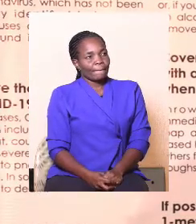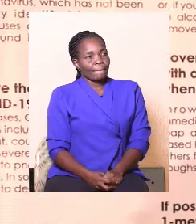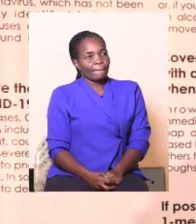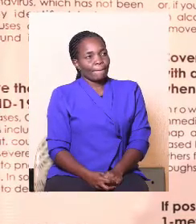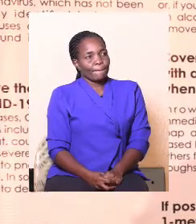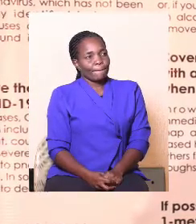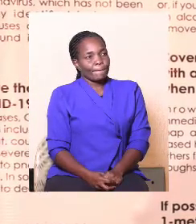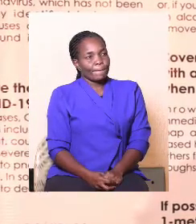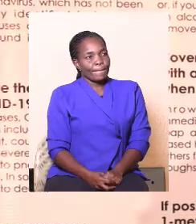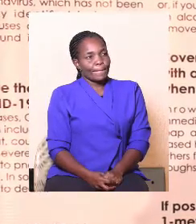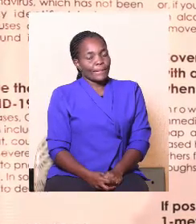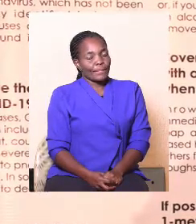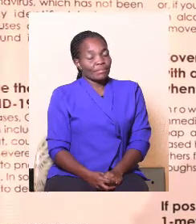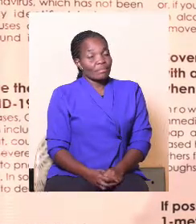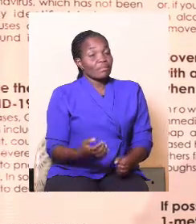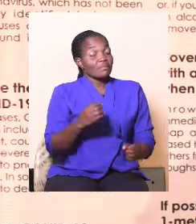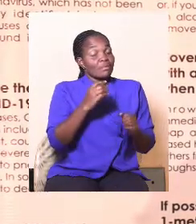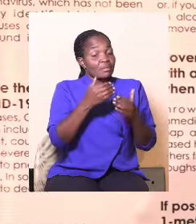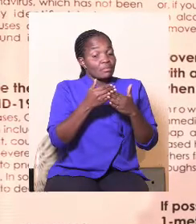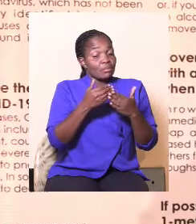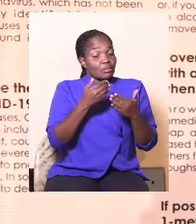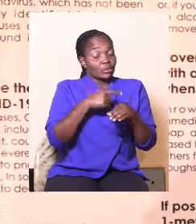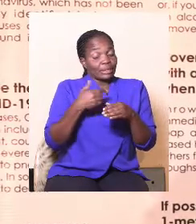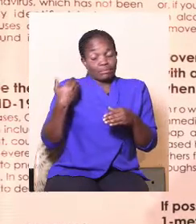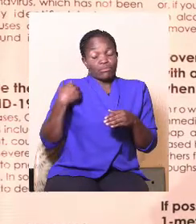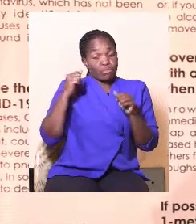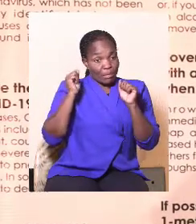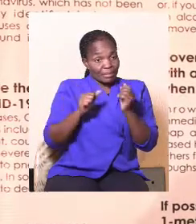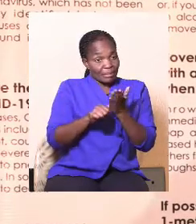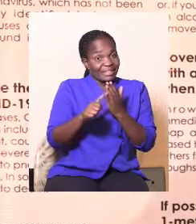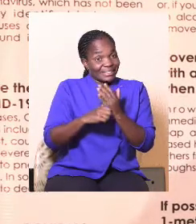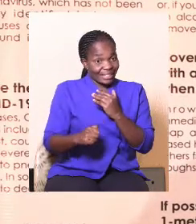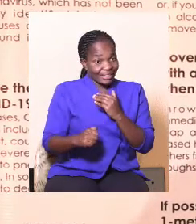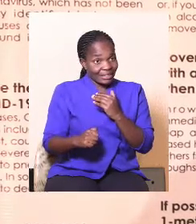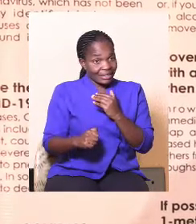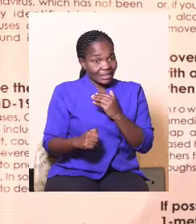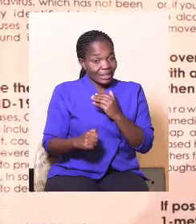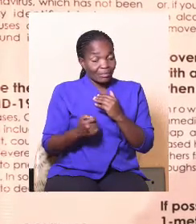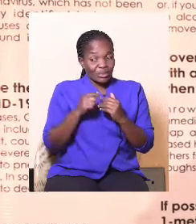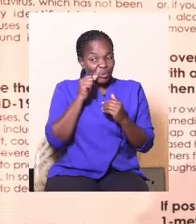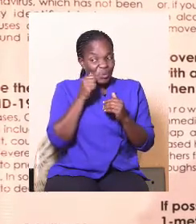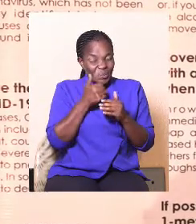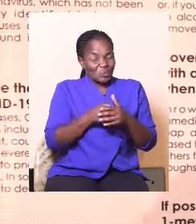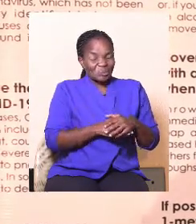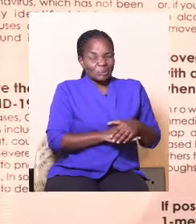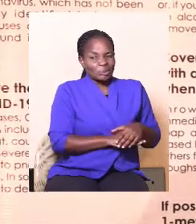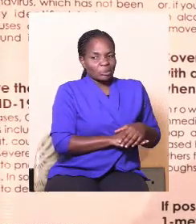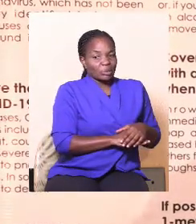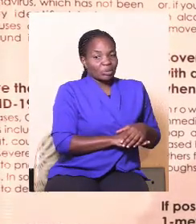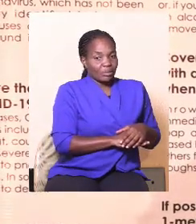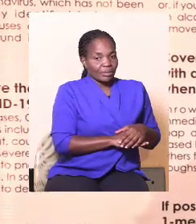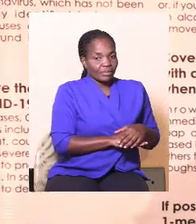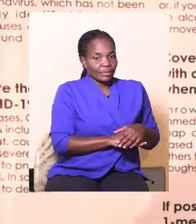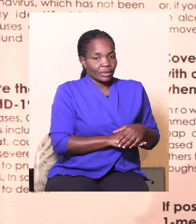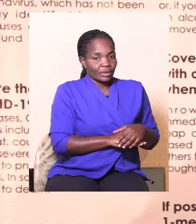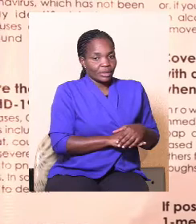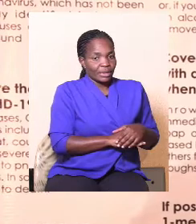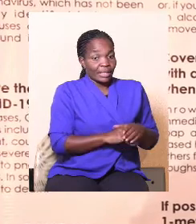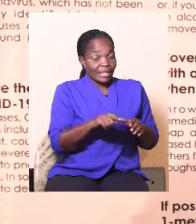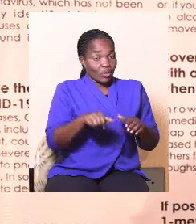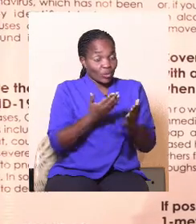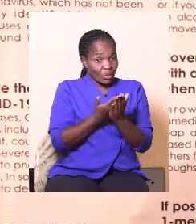you ought to have paid tax but you have not paid tax, you will not qualify for the loans that commercial banks are going to